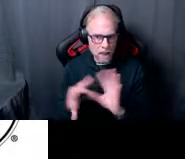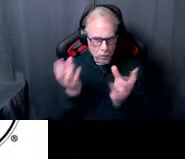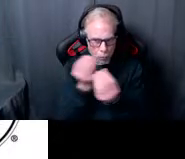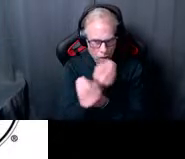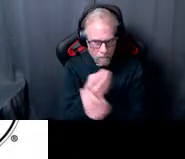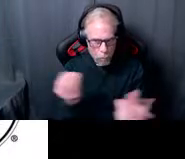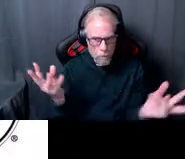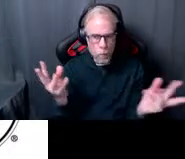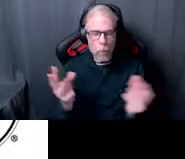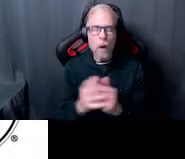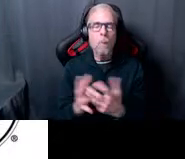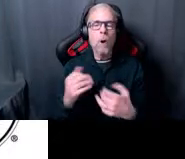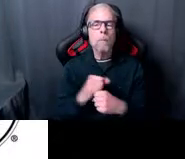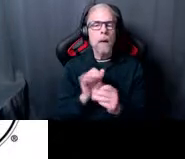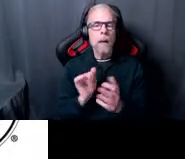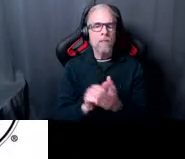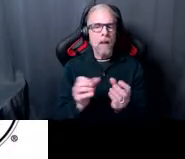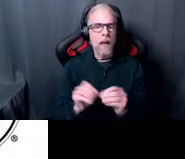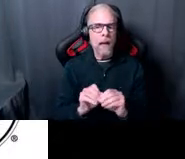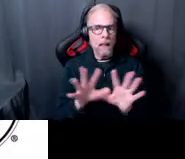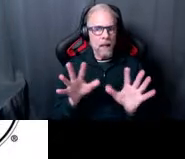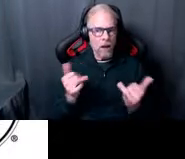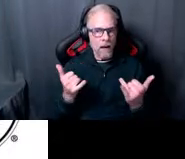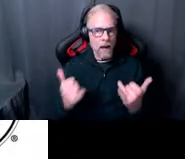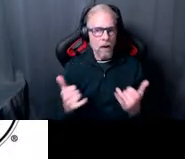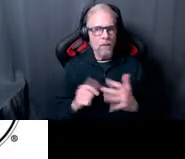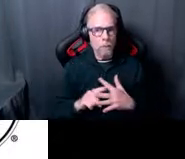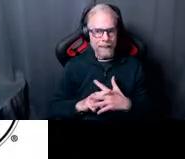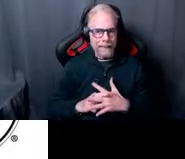to make that clear here at the forefront.